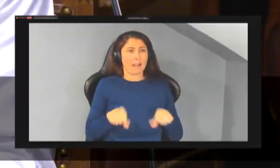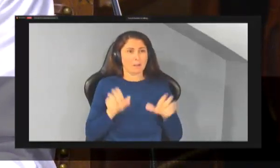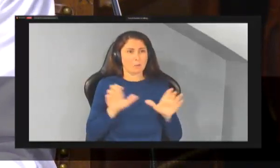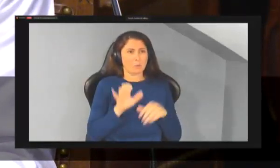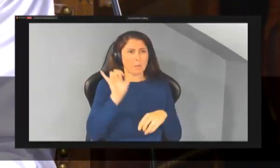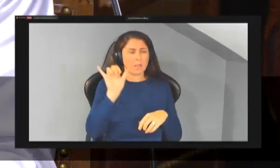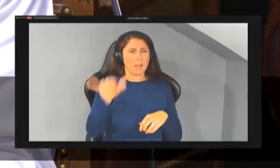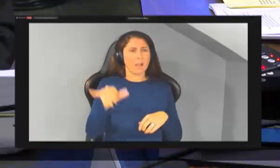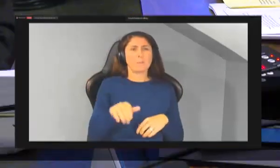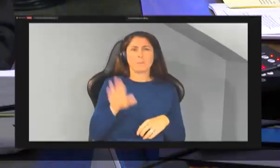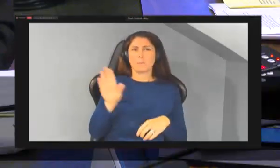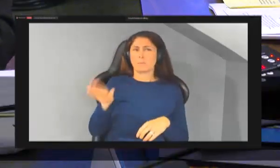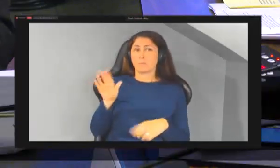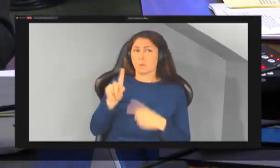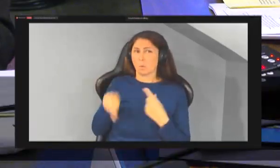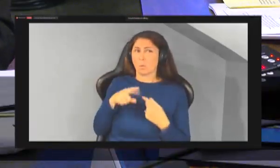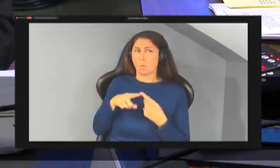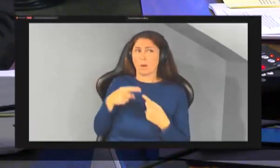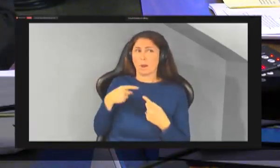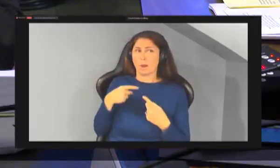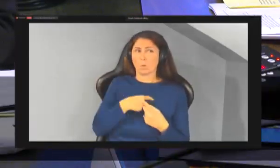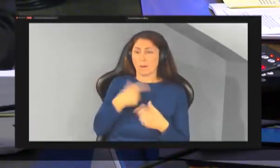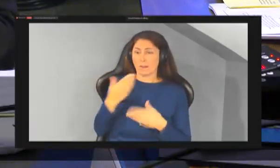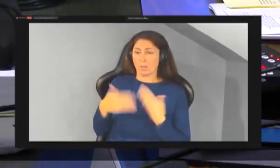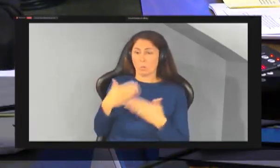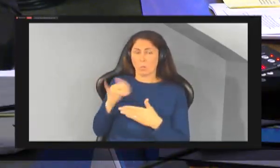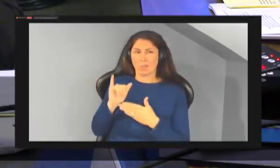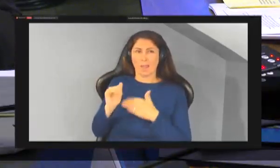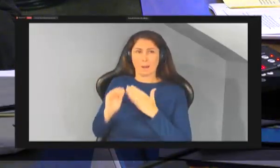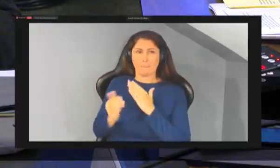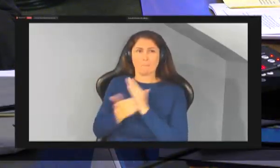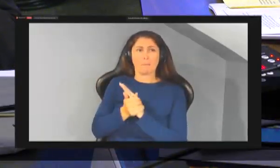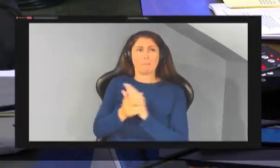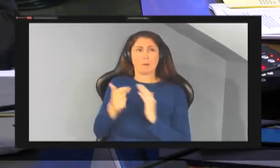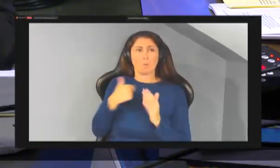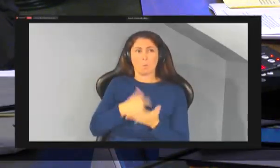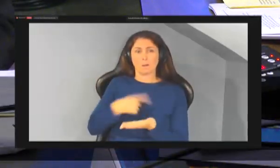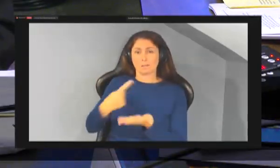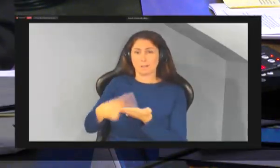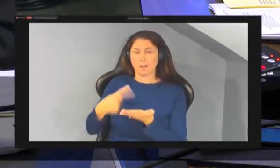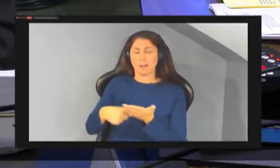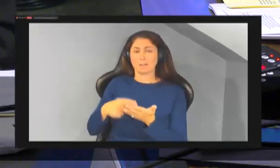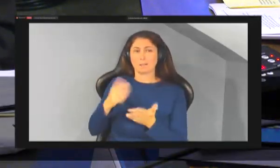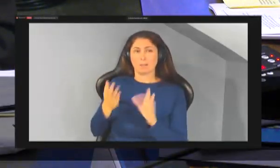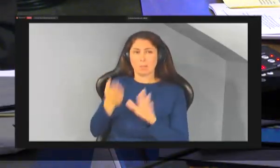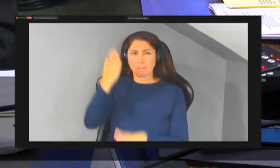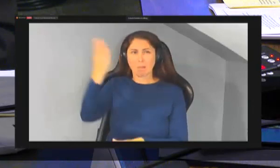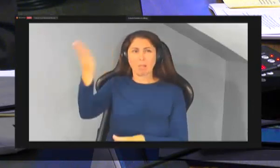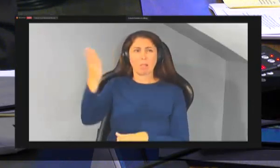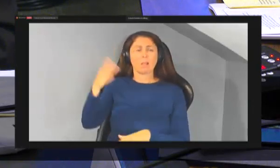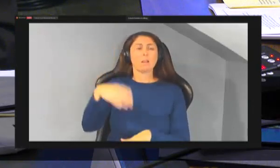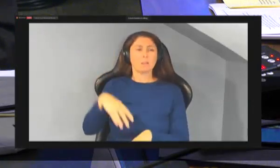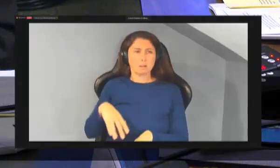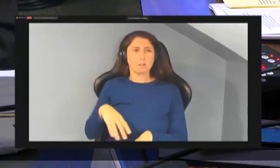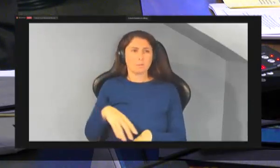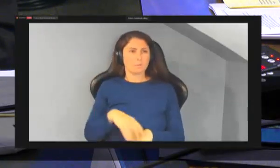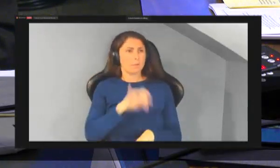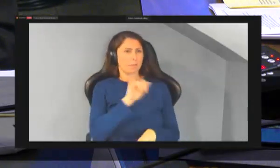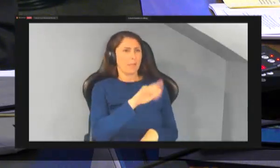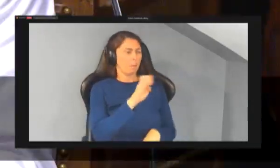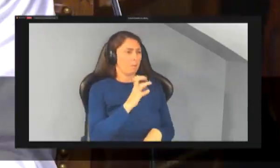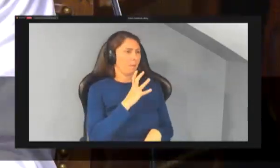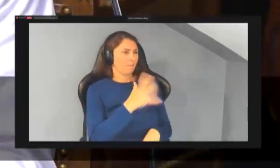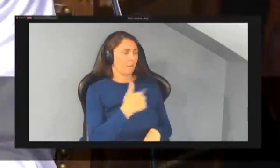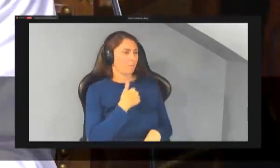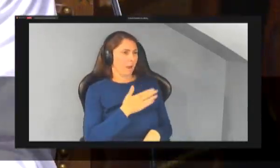Why don't we, once we get through the actual amendment and we're discussing the bill in its totality, That would be fine. I'd be happy to do it